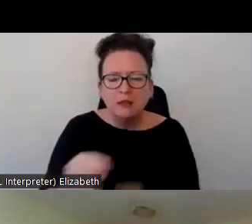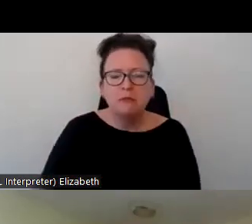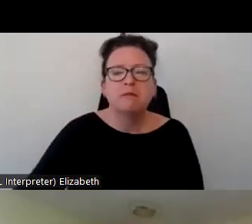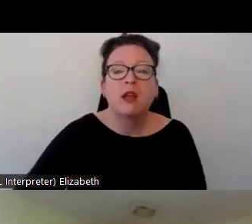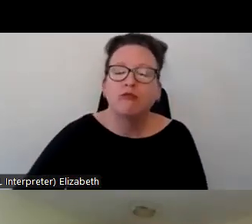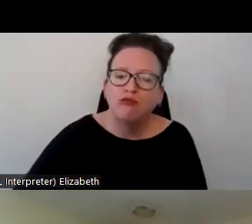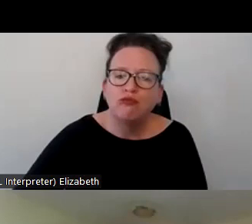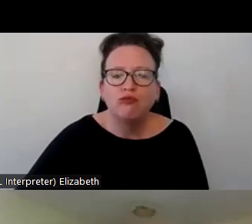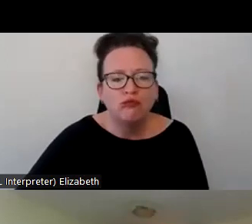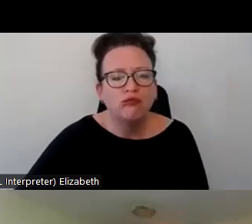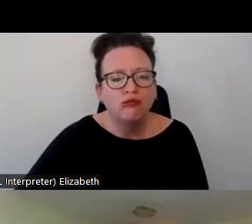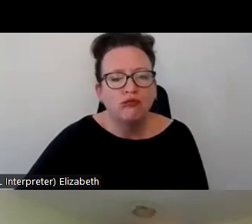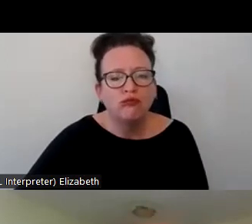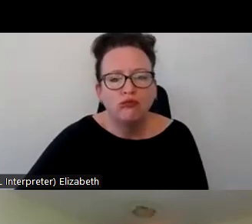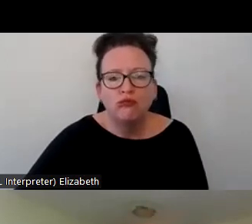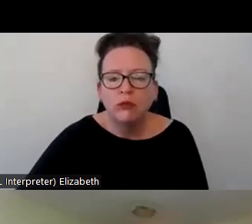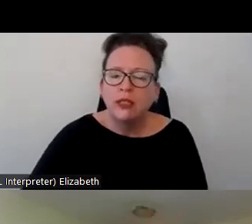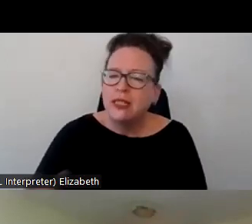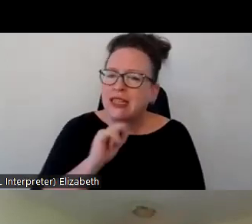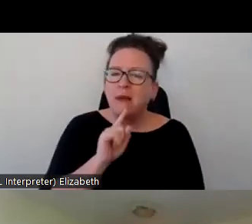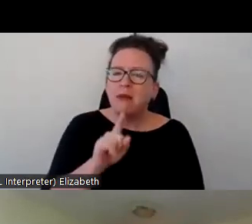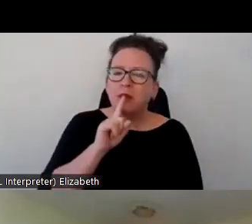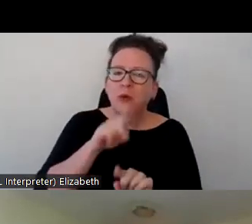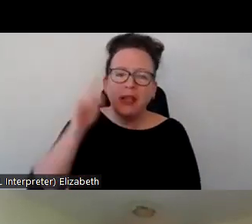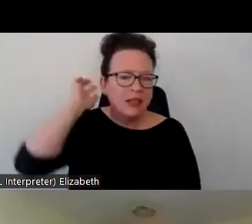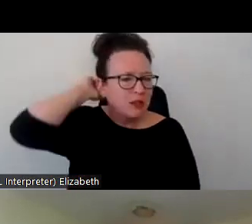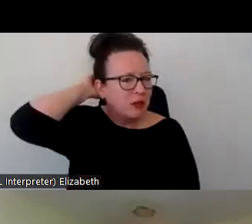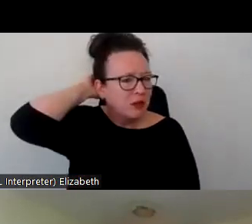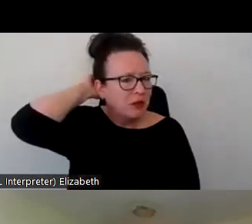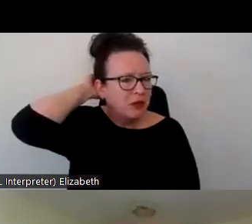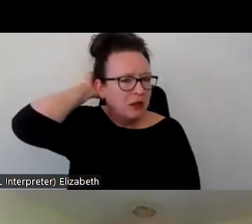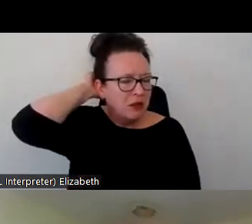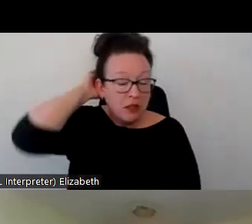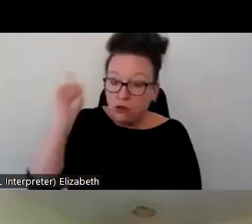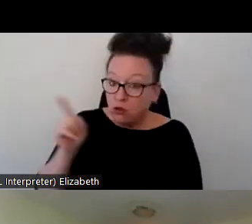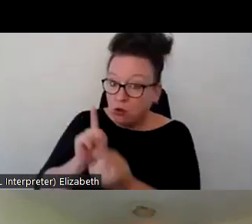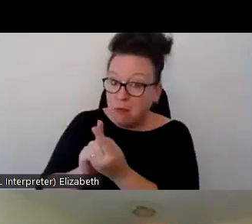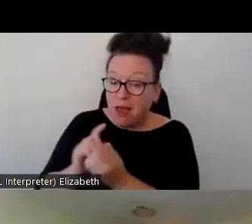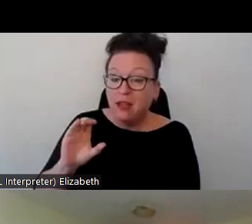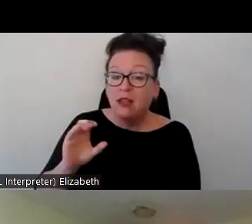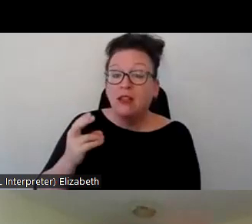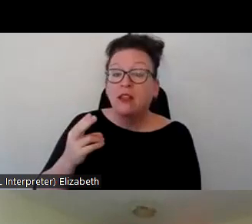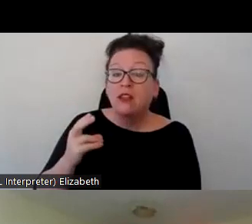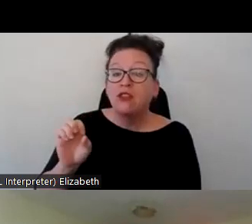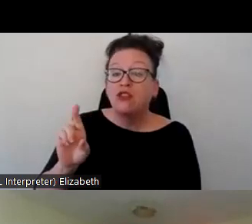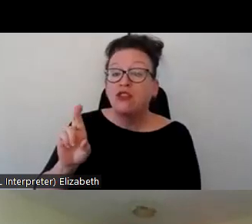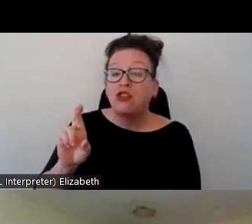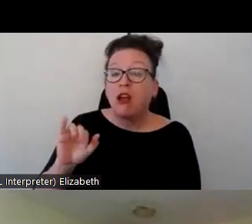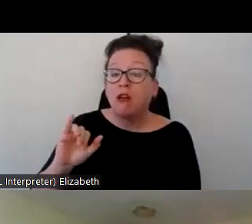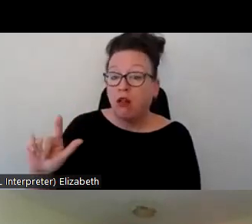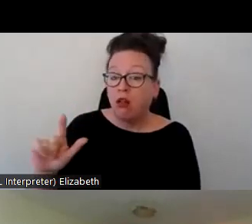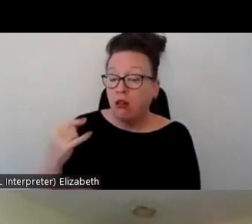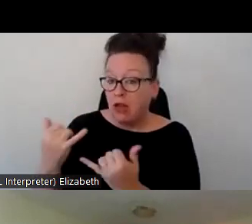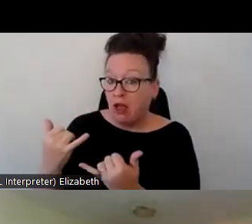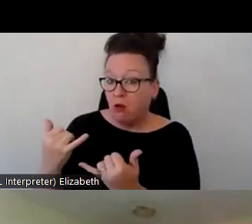I'm not sure, Sasha. I'm not sure. You met with Cheryl and now Justin's your sort of